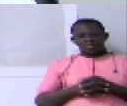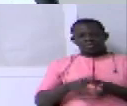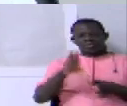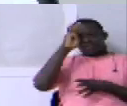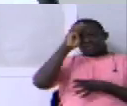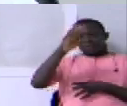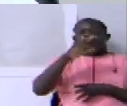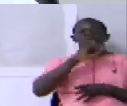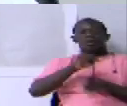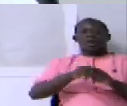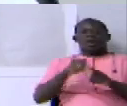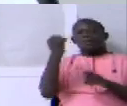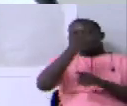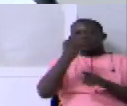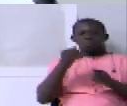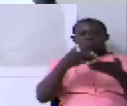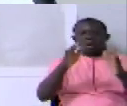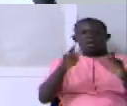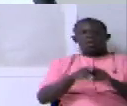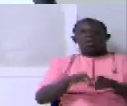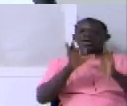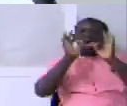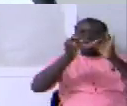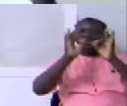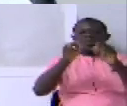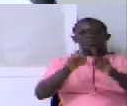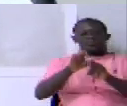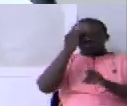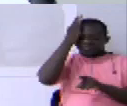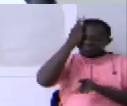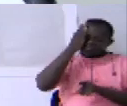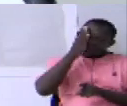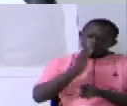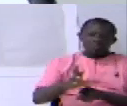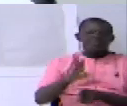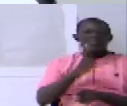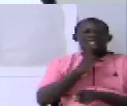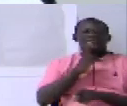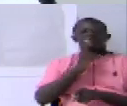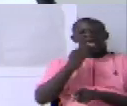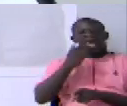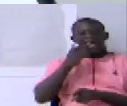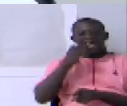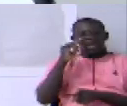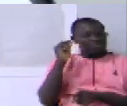sir. The fact that you have expressed serious regret about your past actions. My